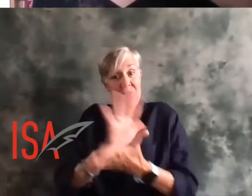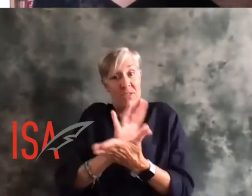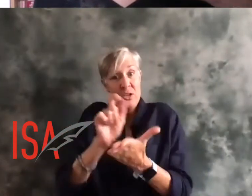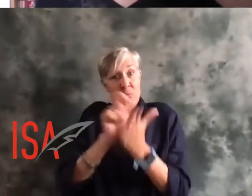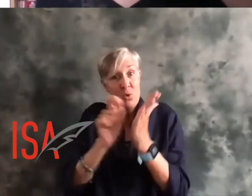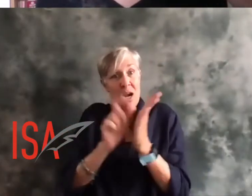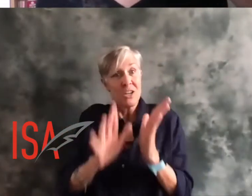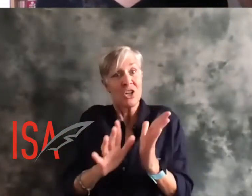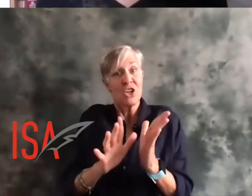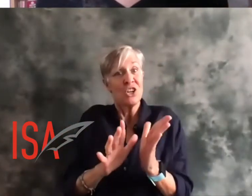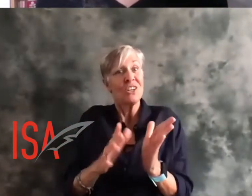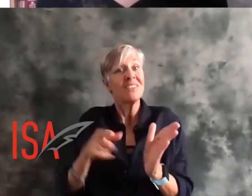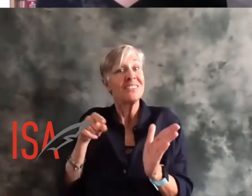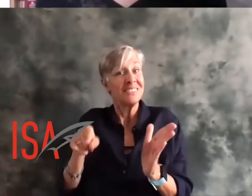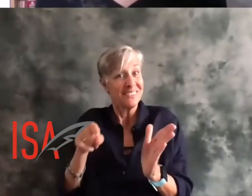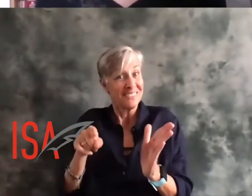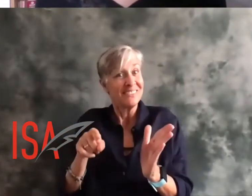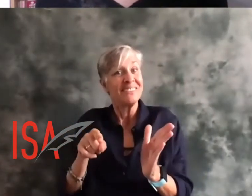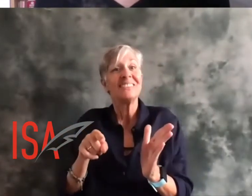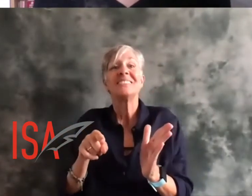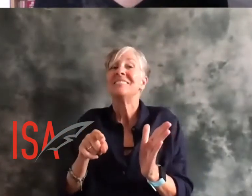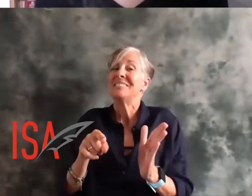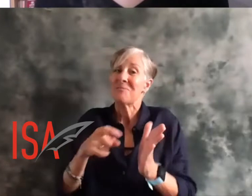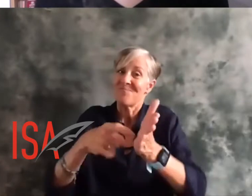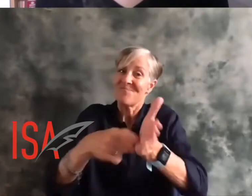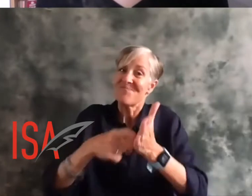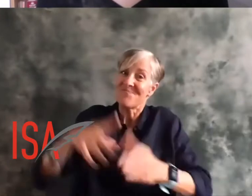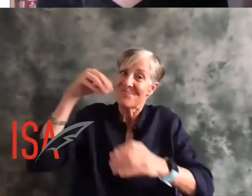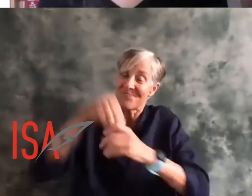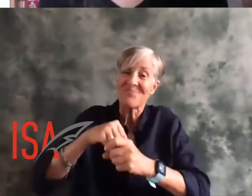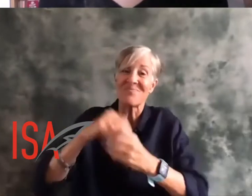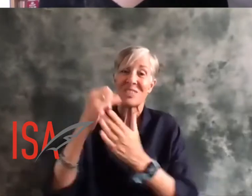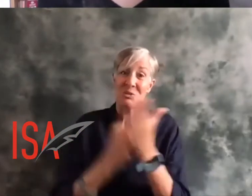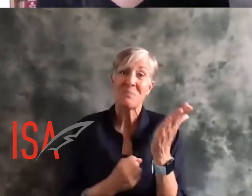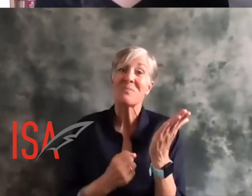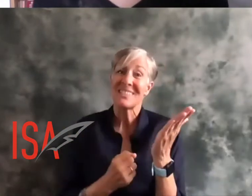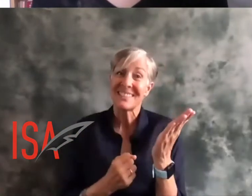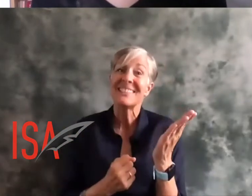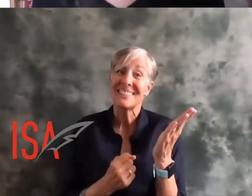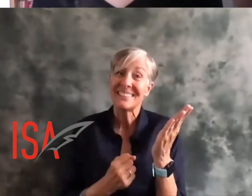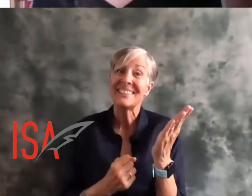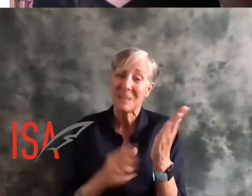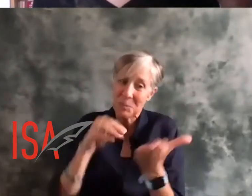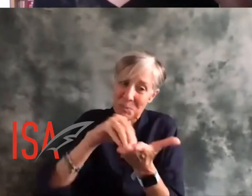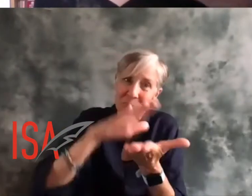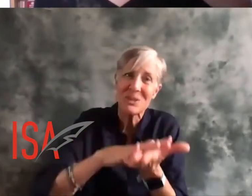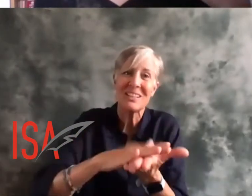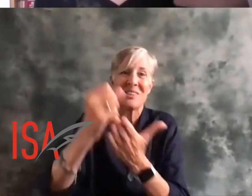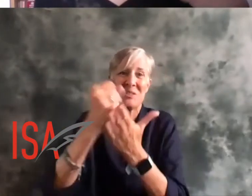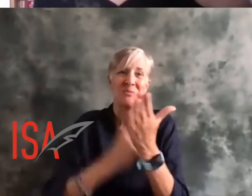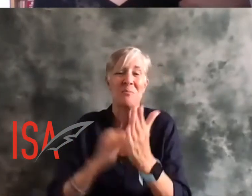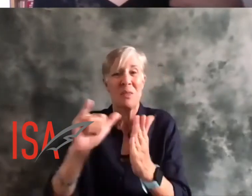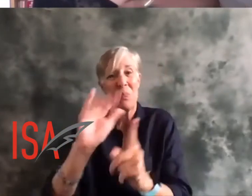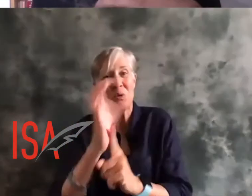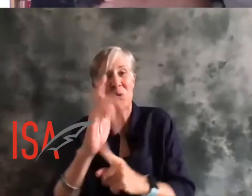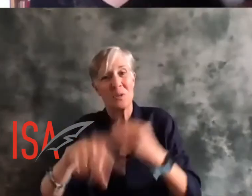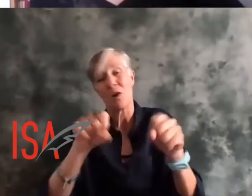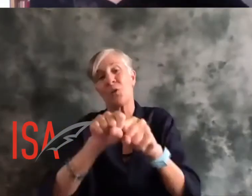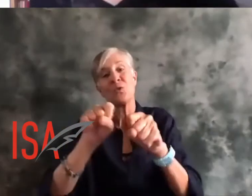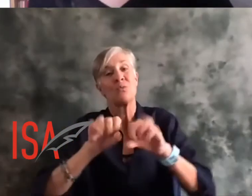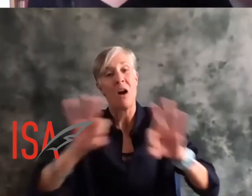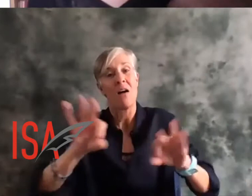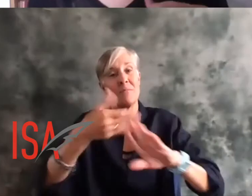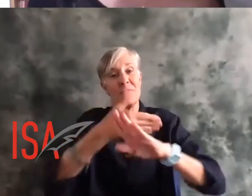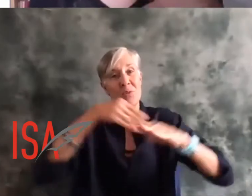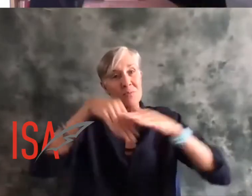who was behind that, but behind the scenes. So Yeah. it's very important that, again, the stories start with us